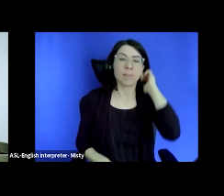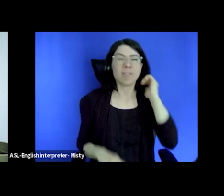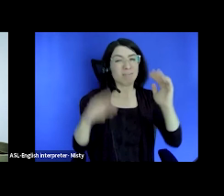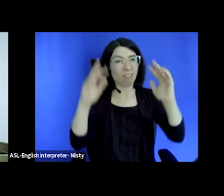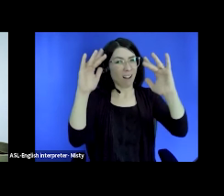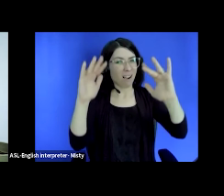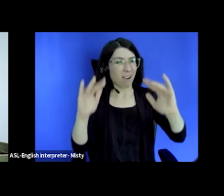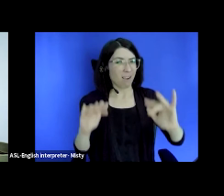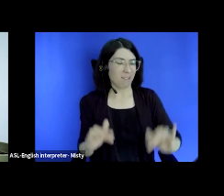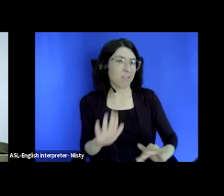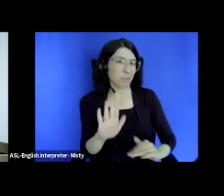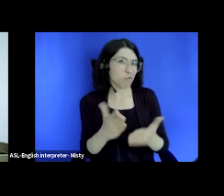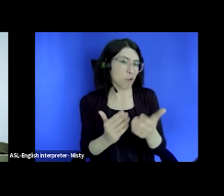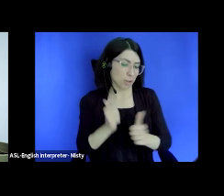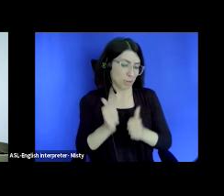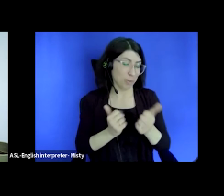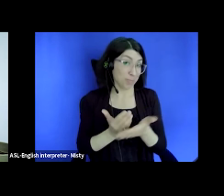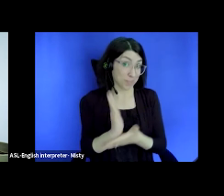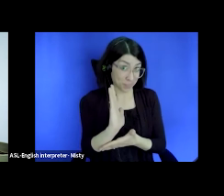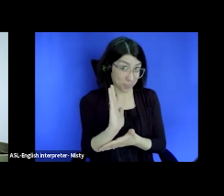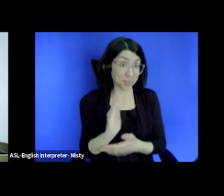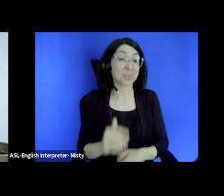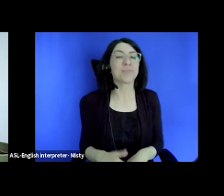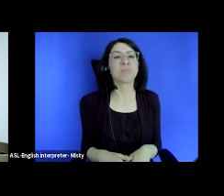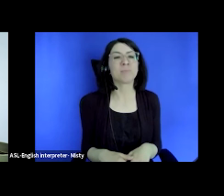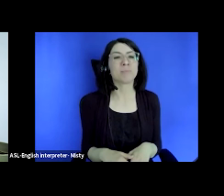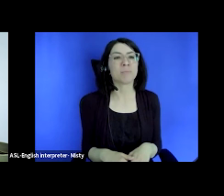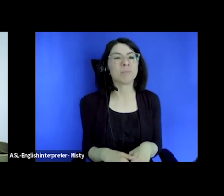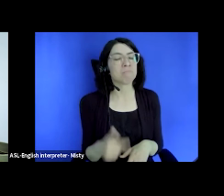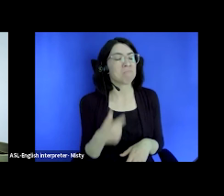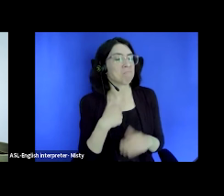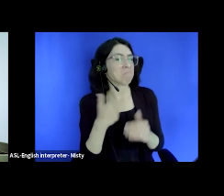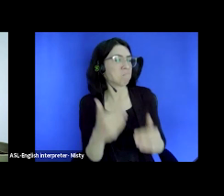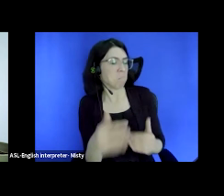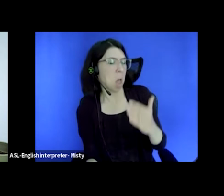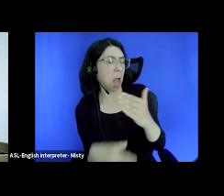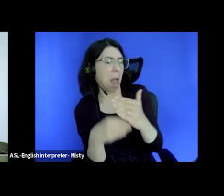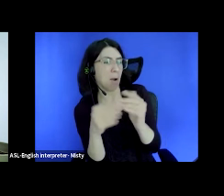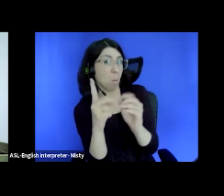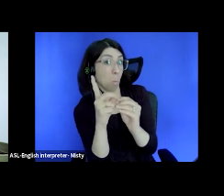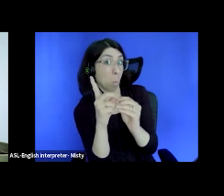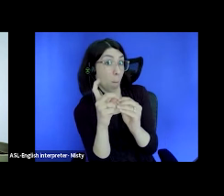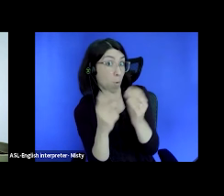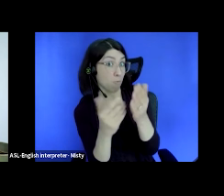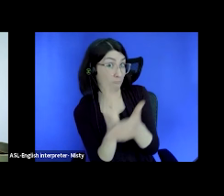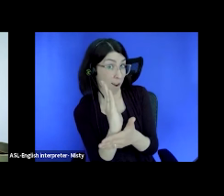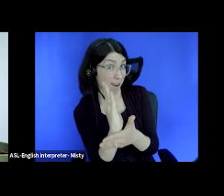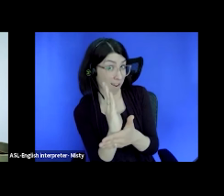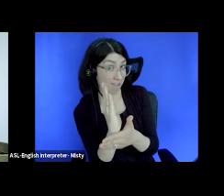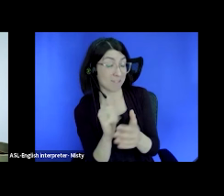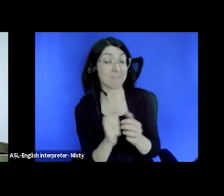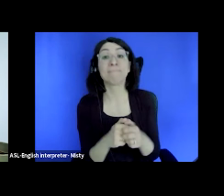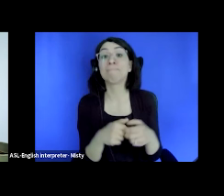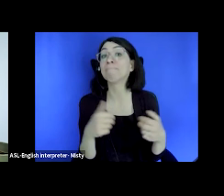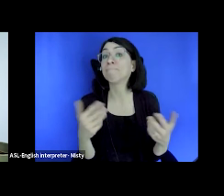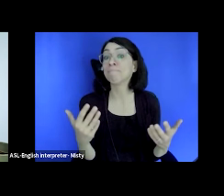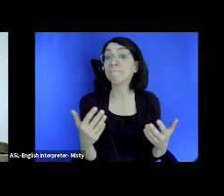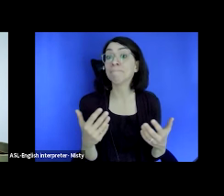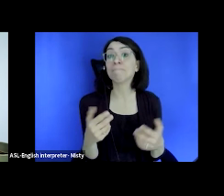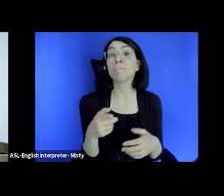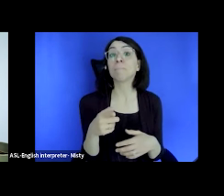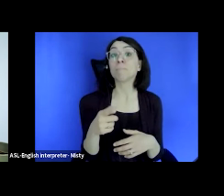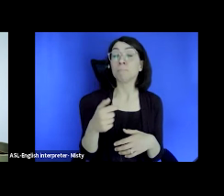rights. And I also want to add an additional right to this list here, and that right is to choose when you want to be